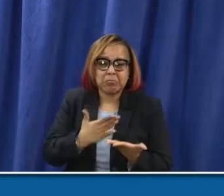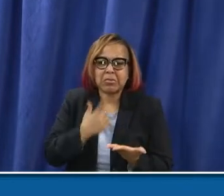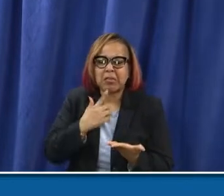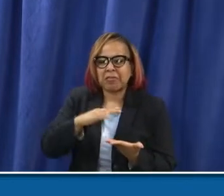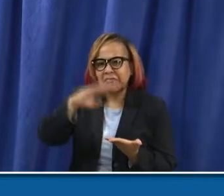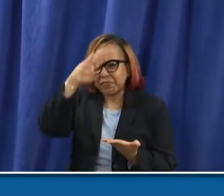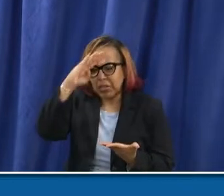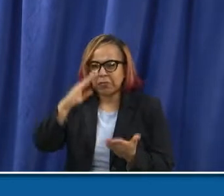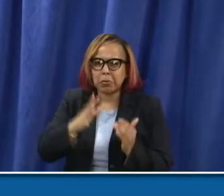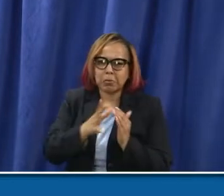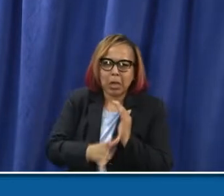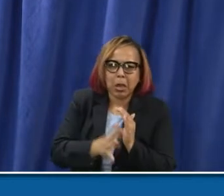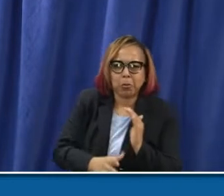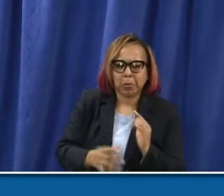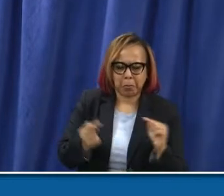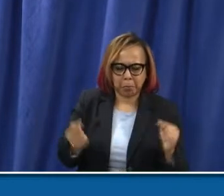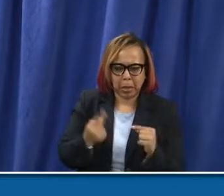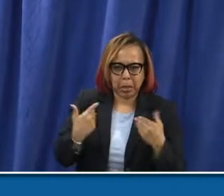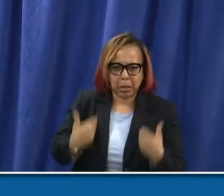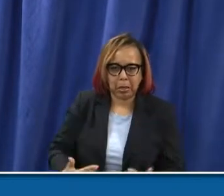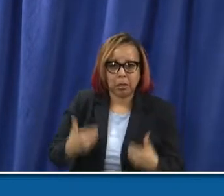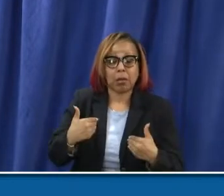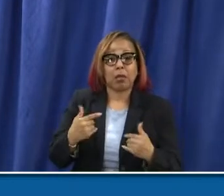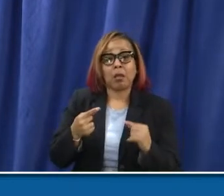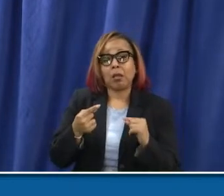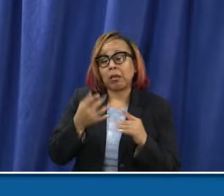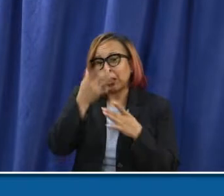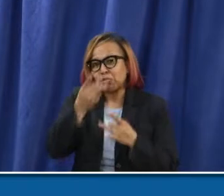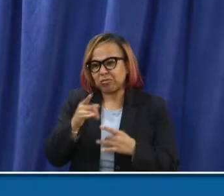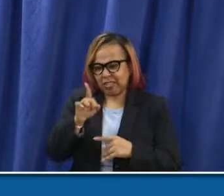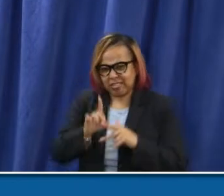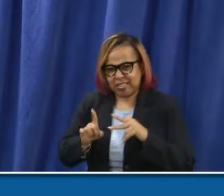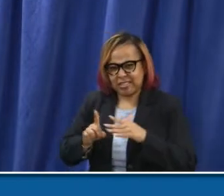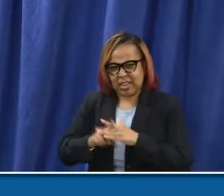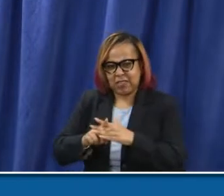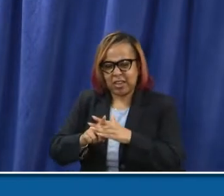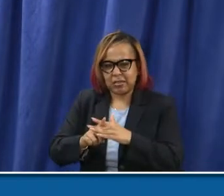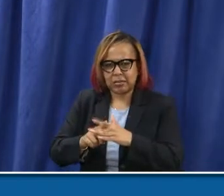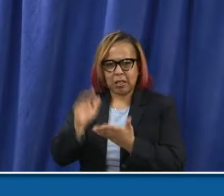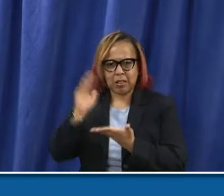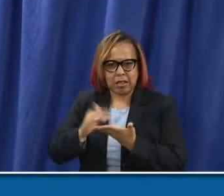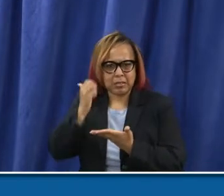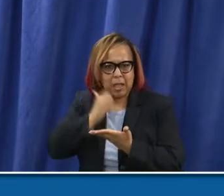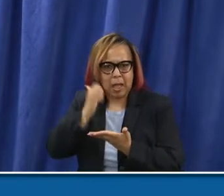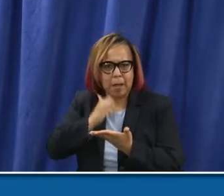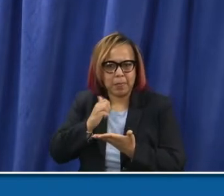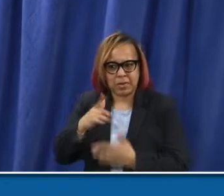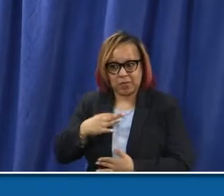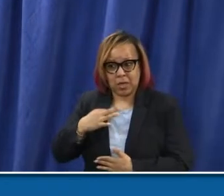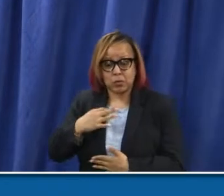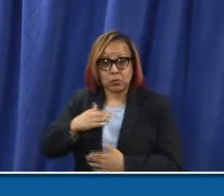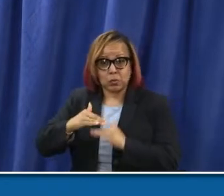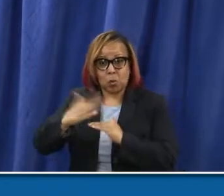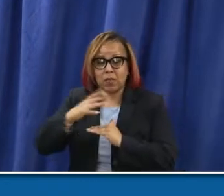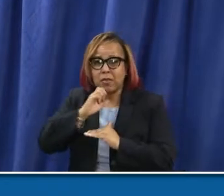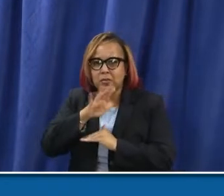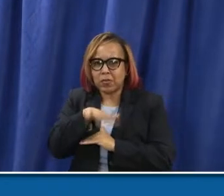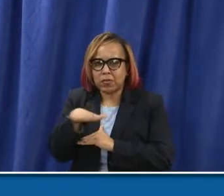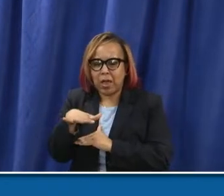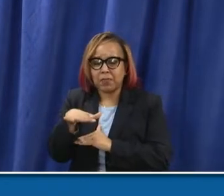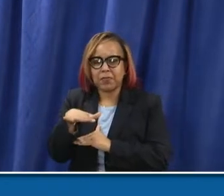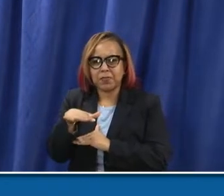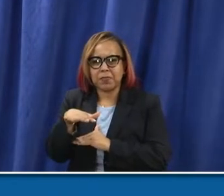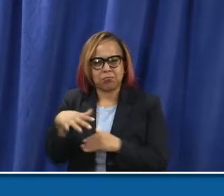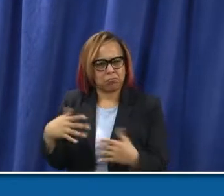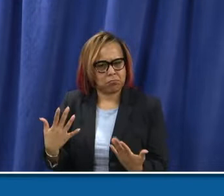diarrhea or vomiting or joint pain. And interestingly, these side effects were all less common in volunteers over the age of 55. And